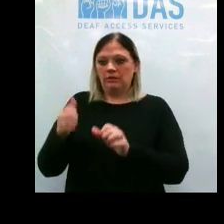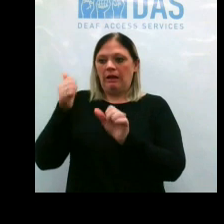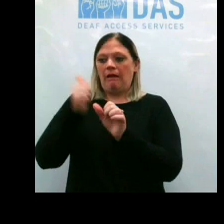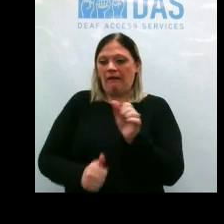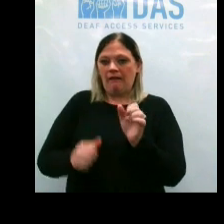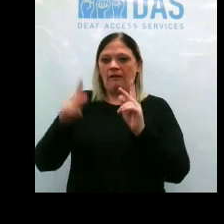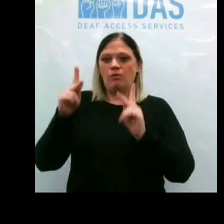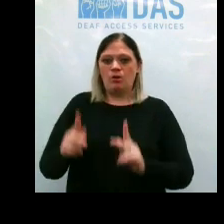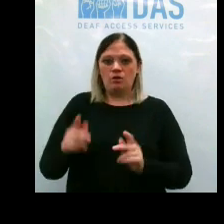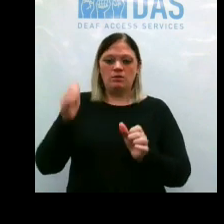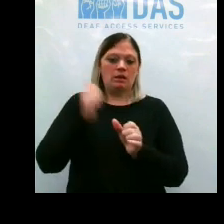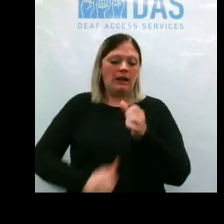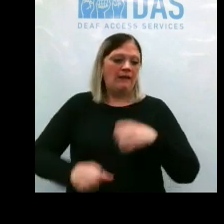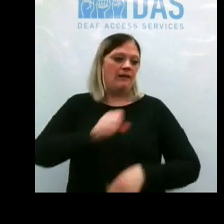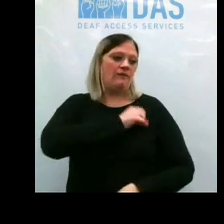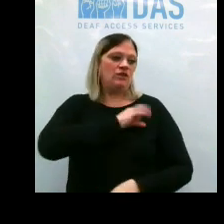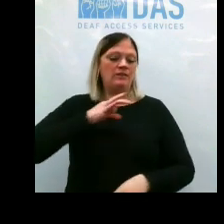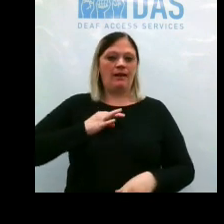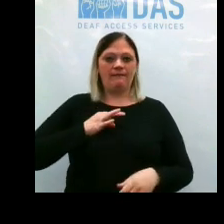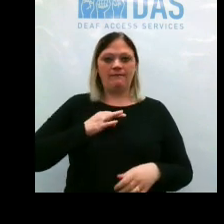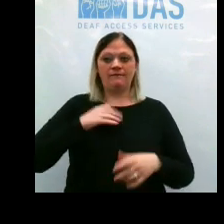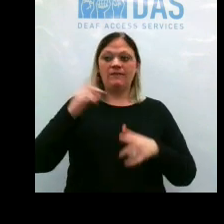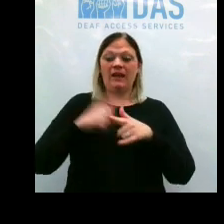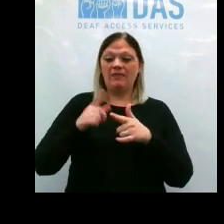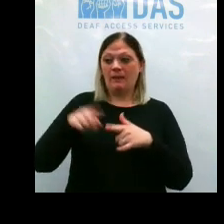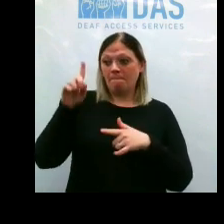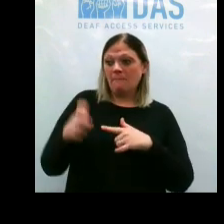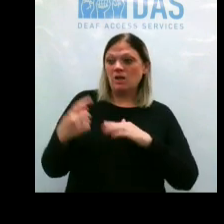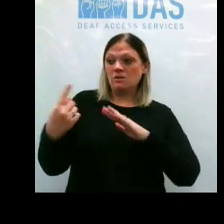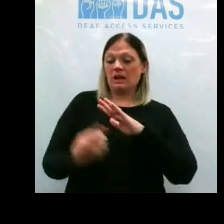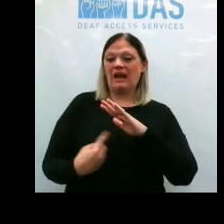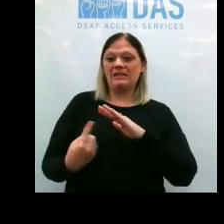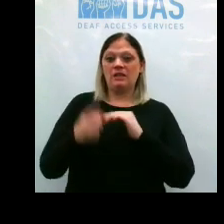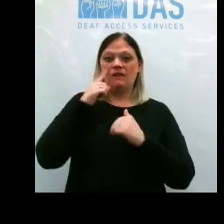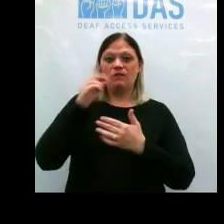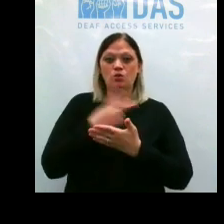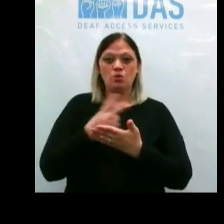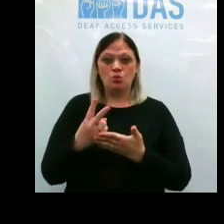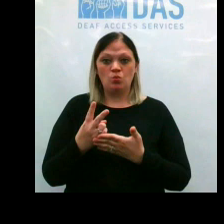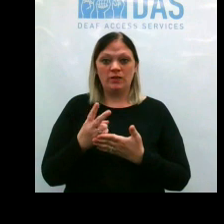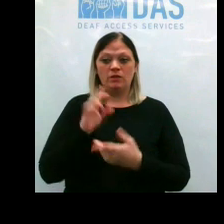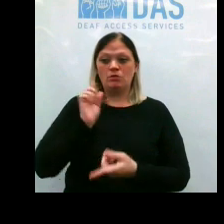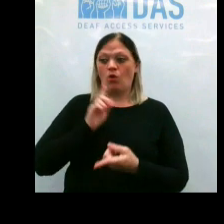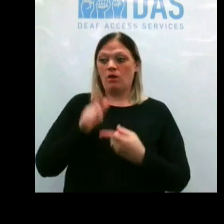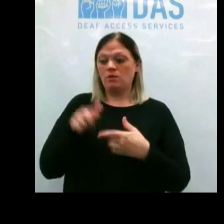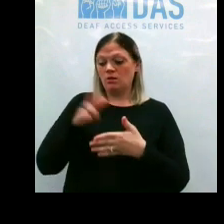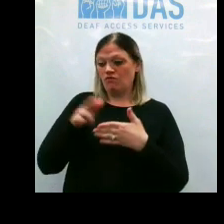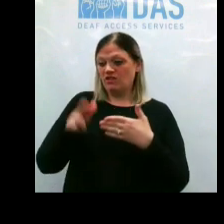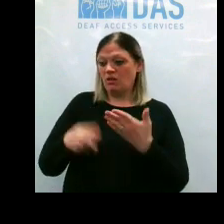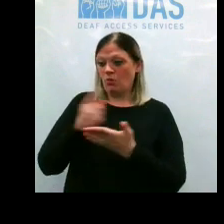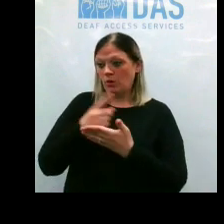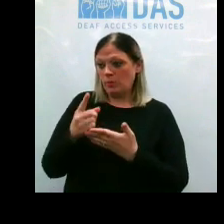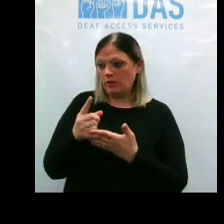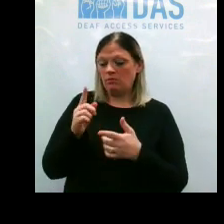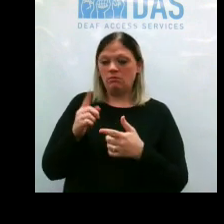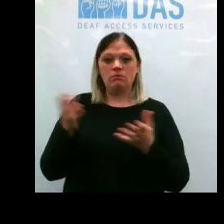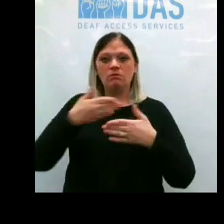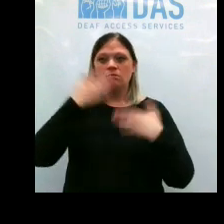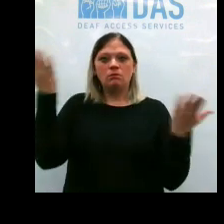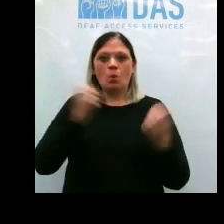individual of the staff who was tested then had to isolate for 2 weeks or till they got their result, a week, there'd be no staff